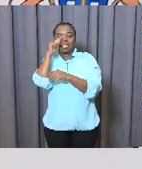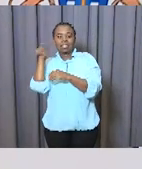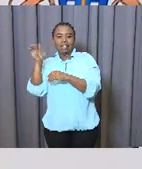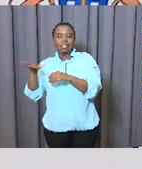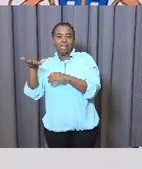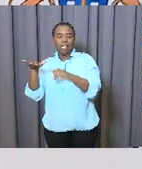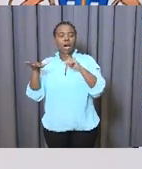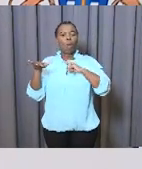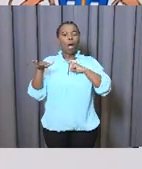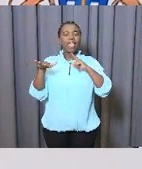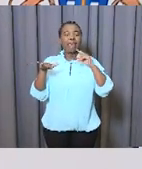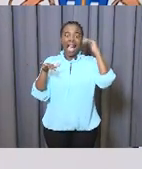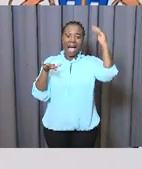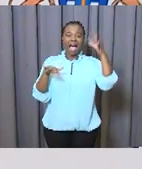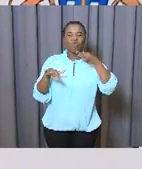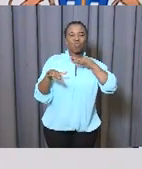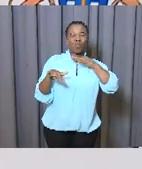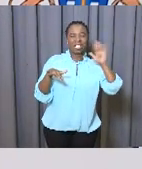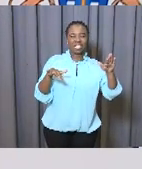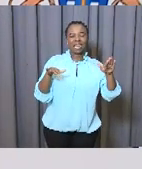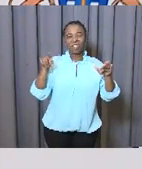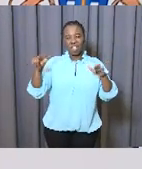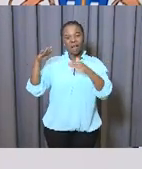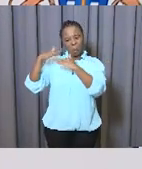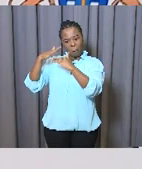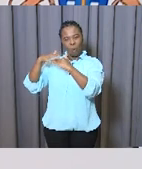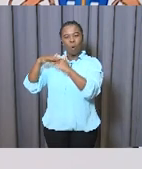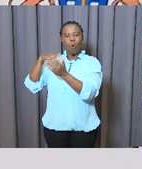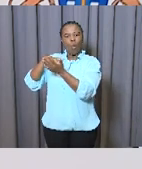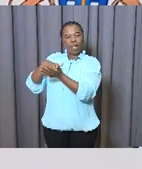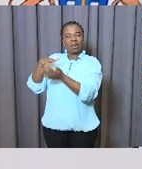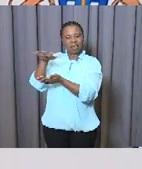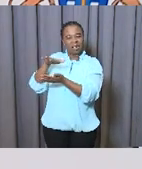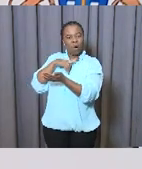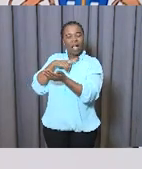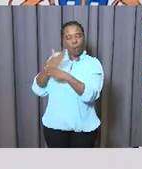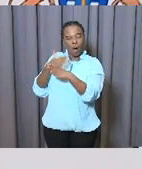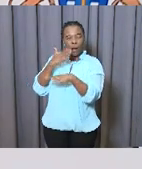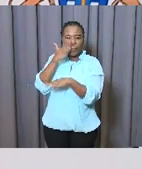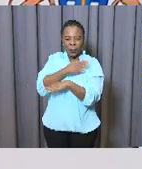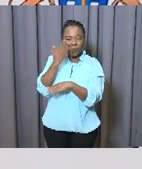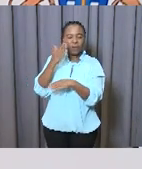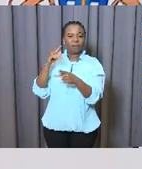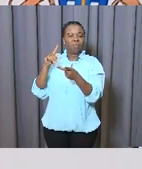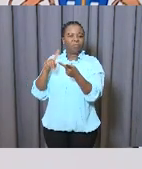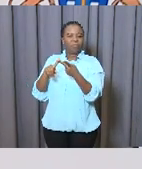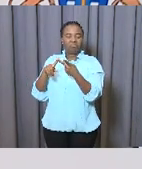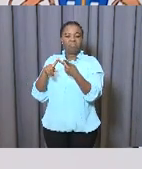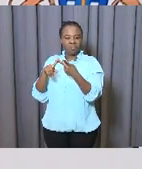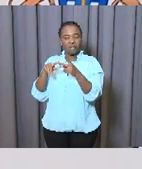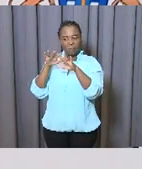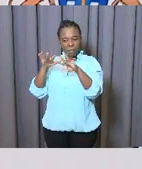risk, high risk, and high vulnerability of those areas. Large concentration